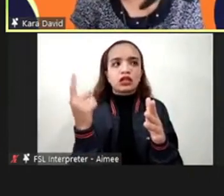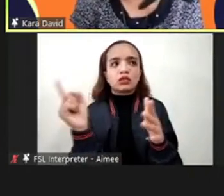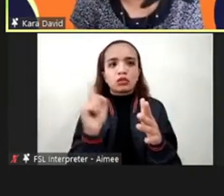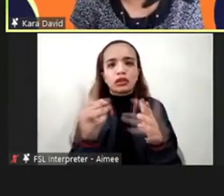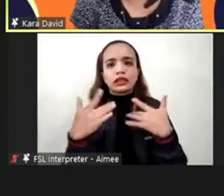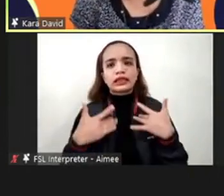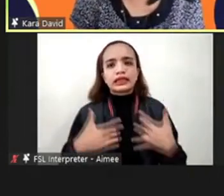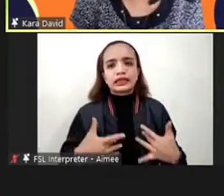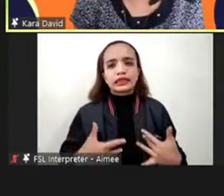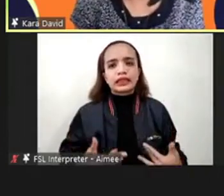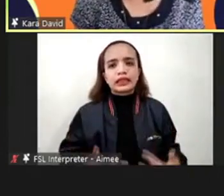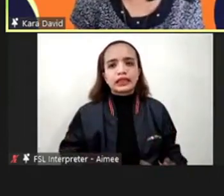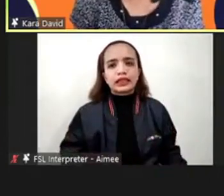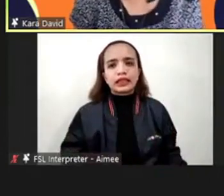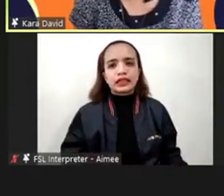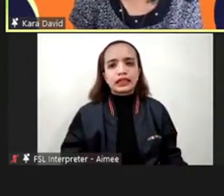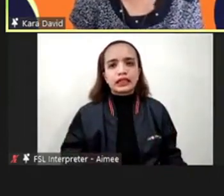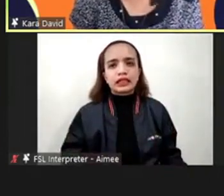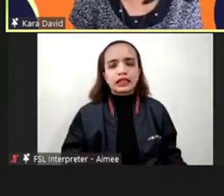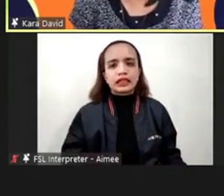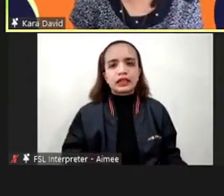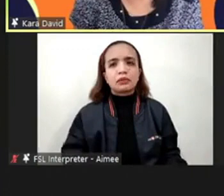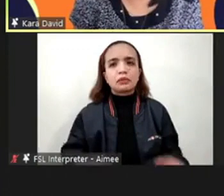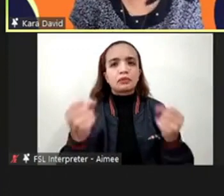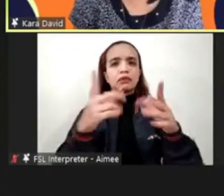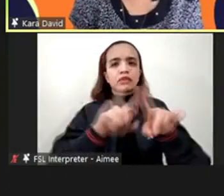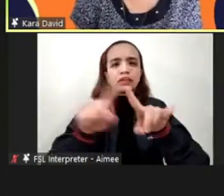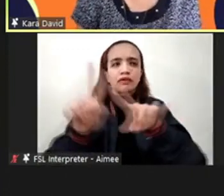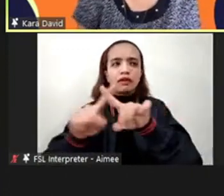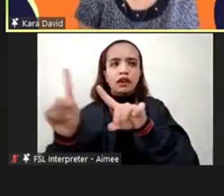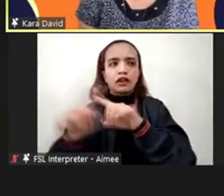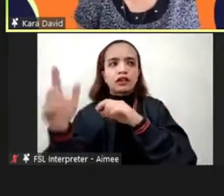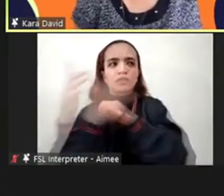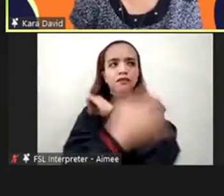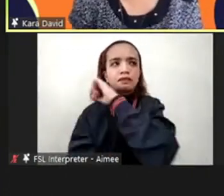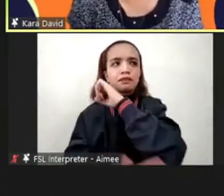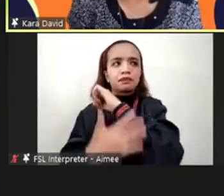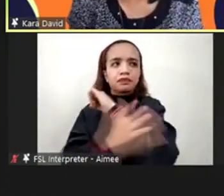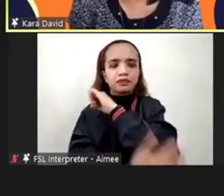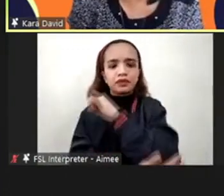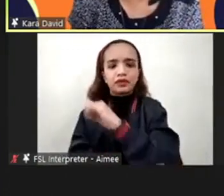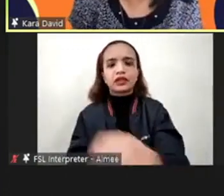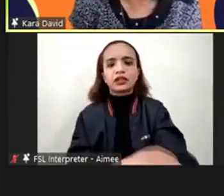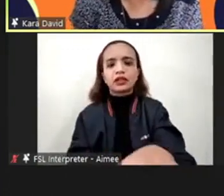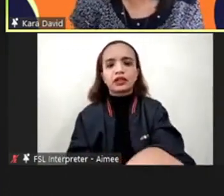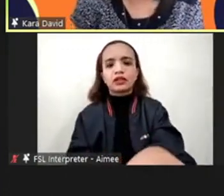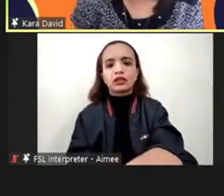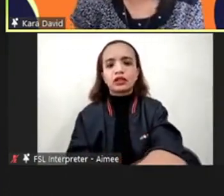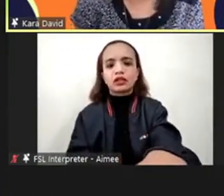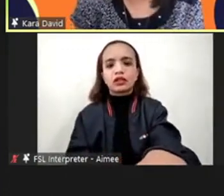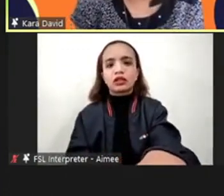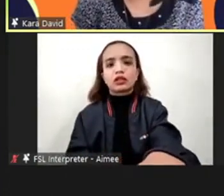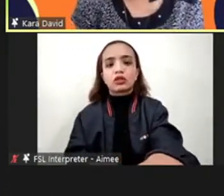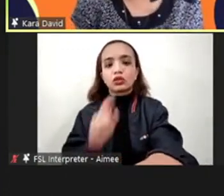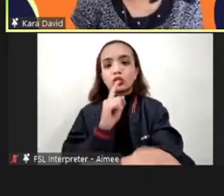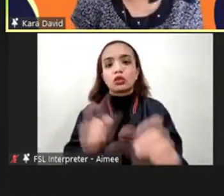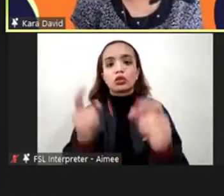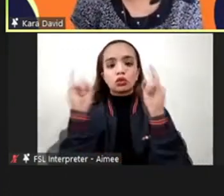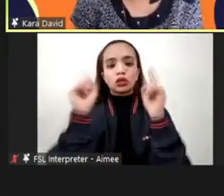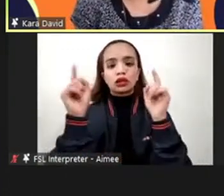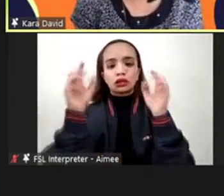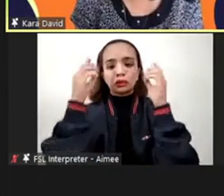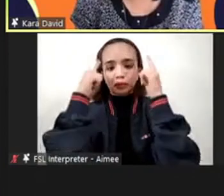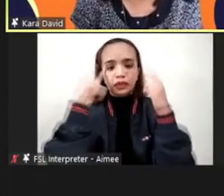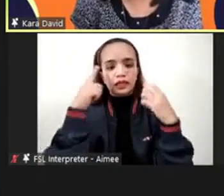sa maraming iba't ibang bansa sa mundo. Tapos, ang pinaka-apektado daw ng mga mental health problems na